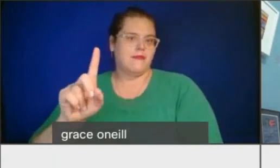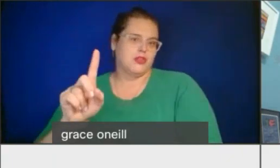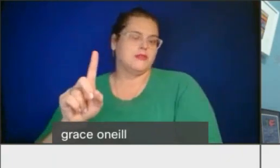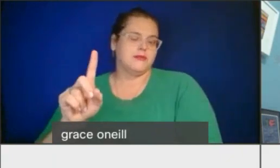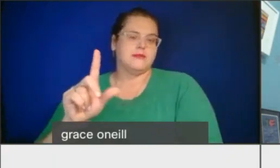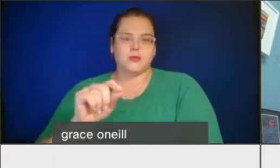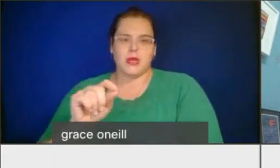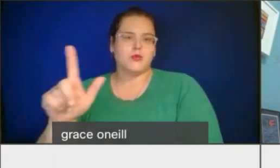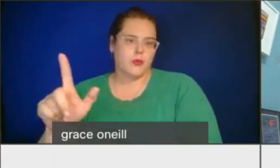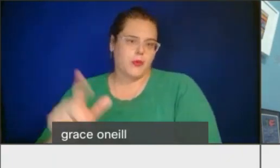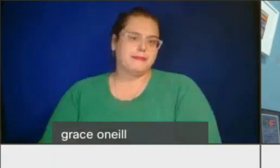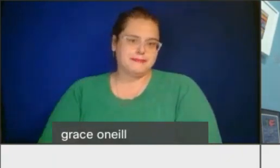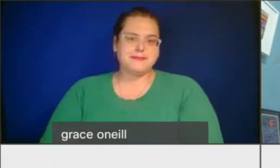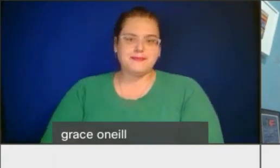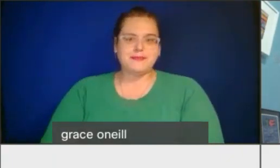2021.